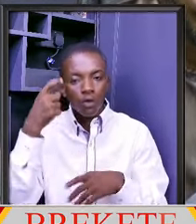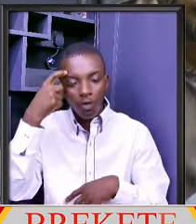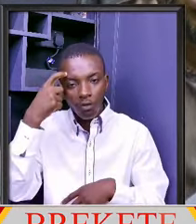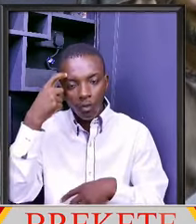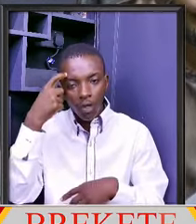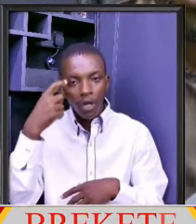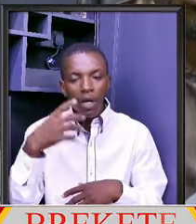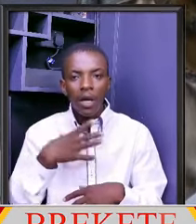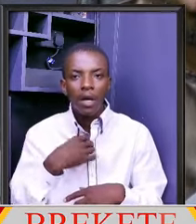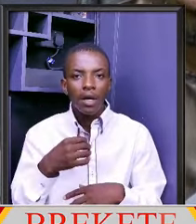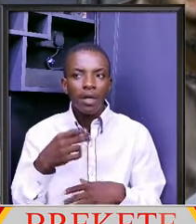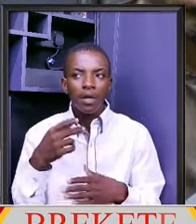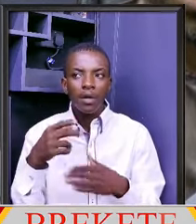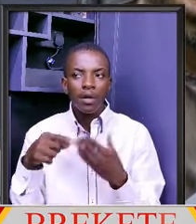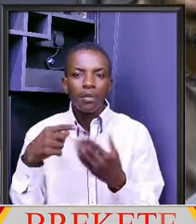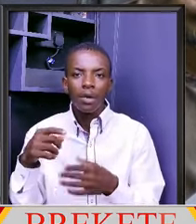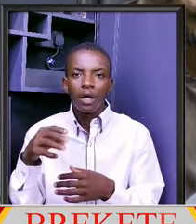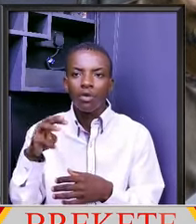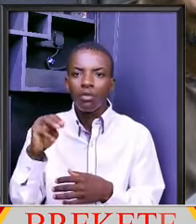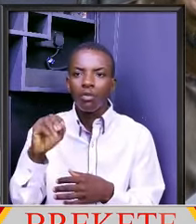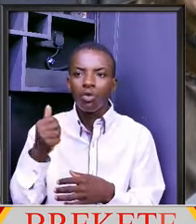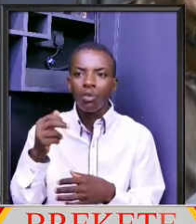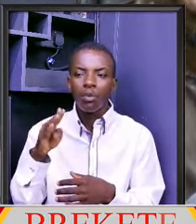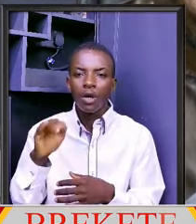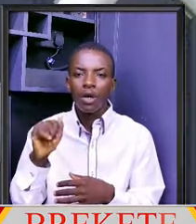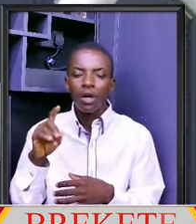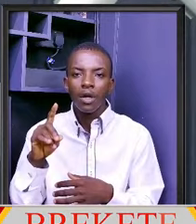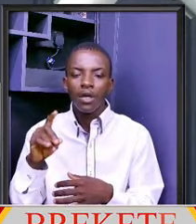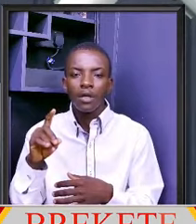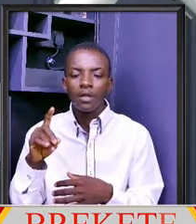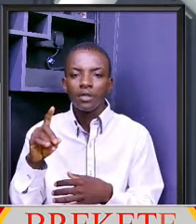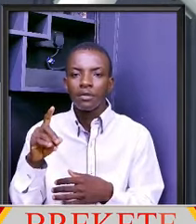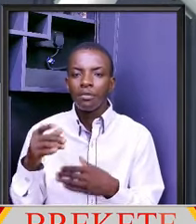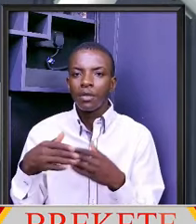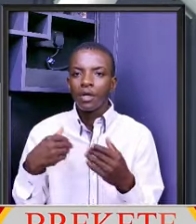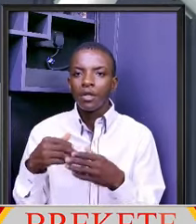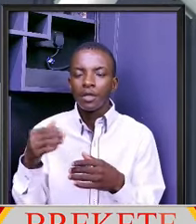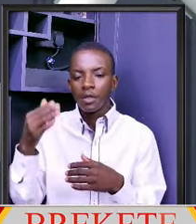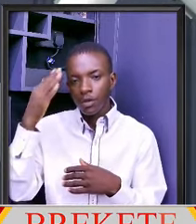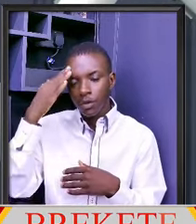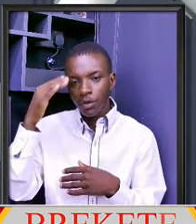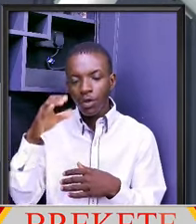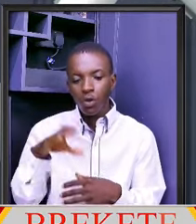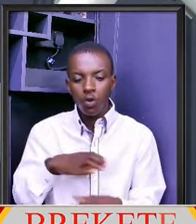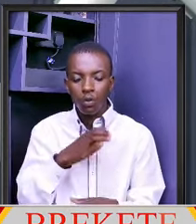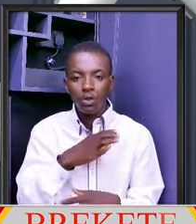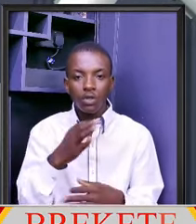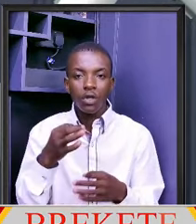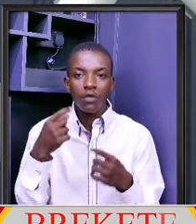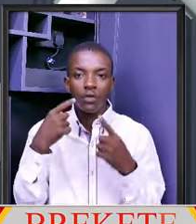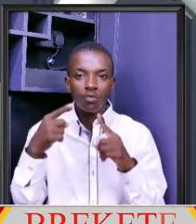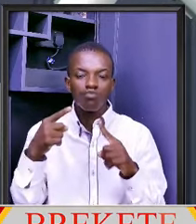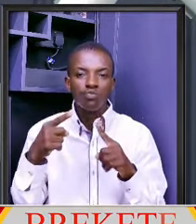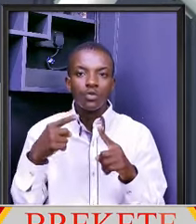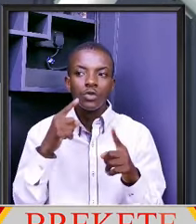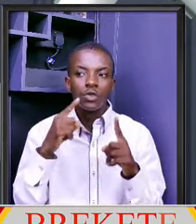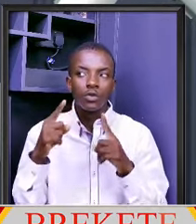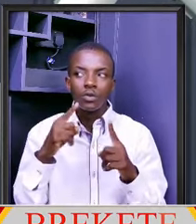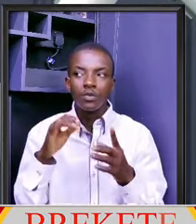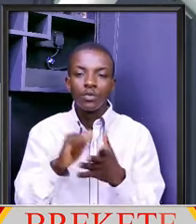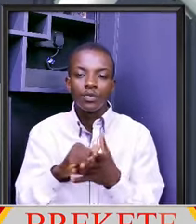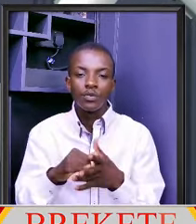government. And then about Mohbad's case, when I remember within the Commission of Information Lagos talk,